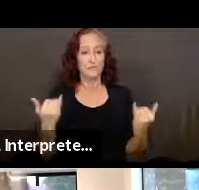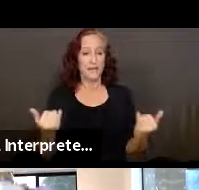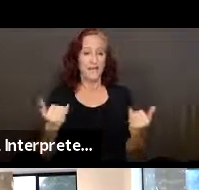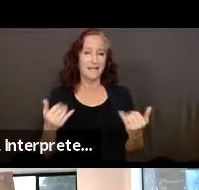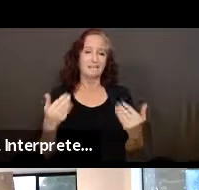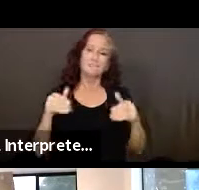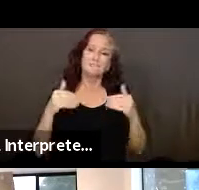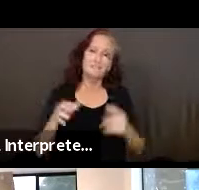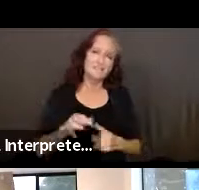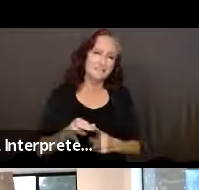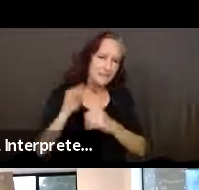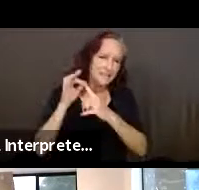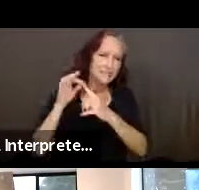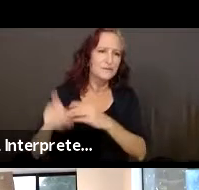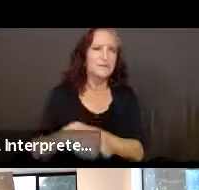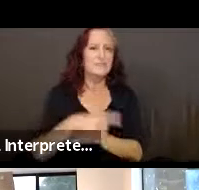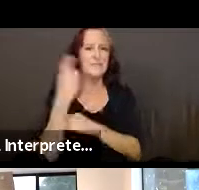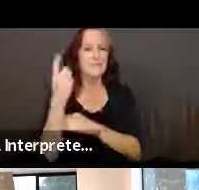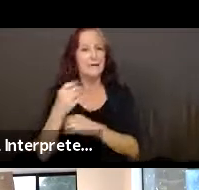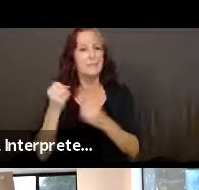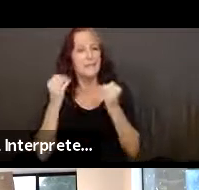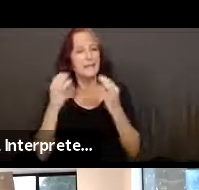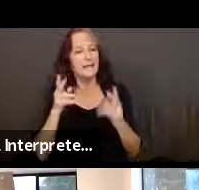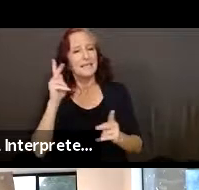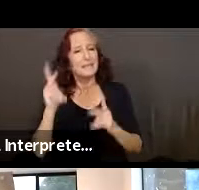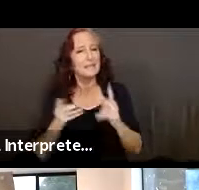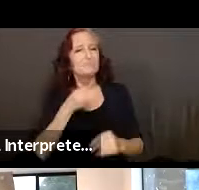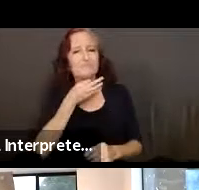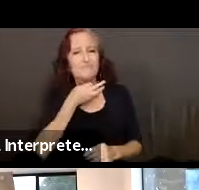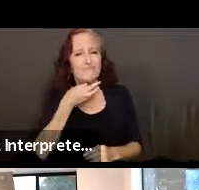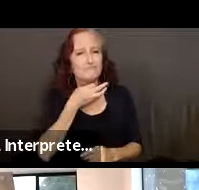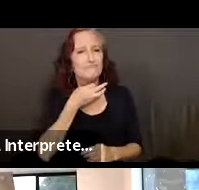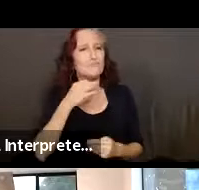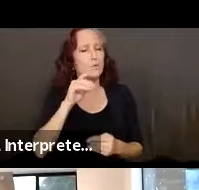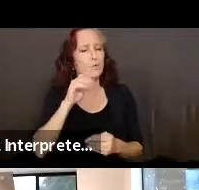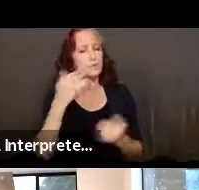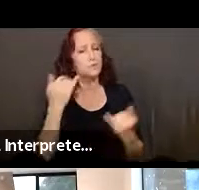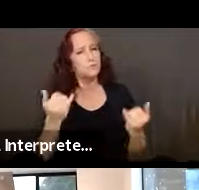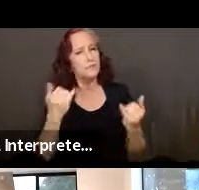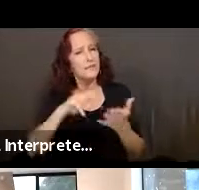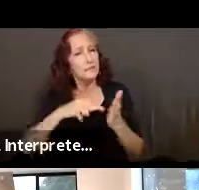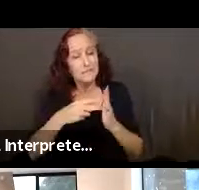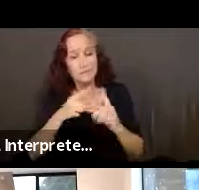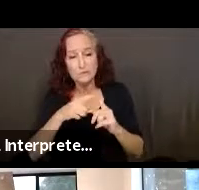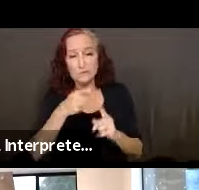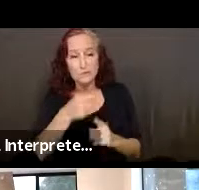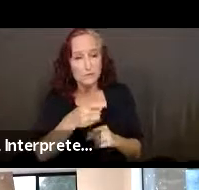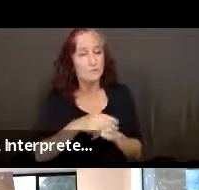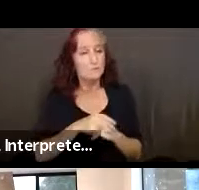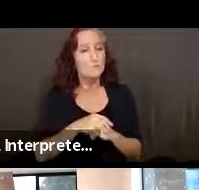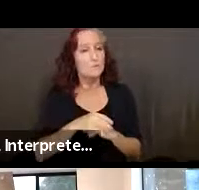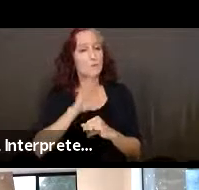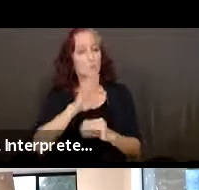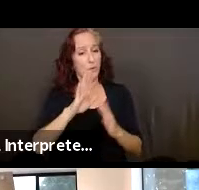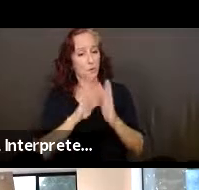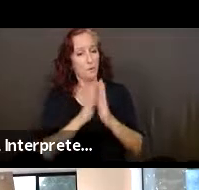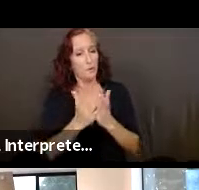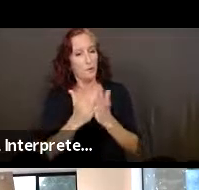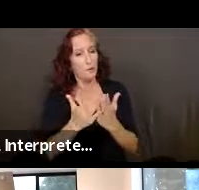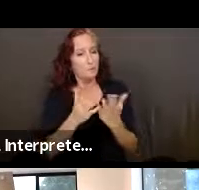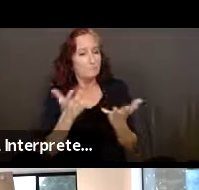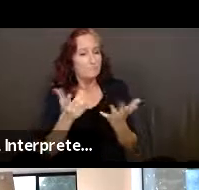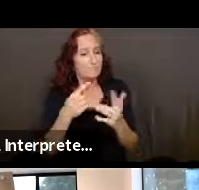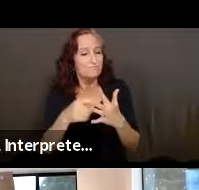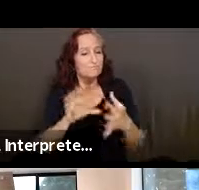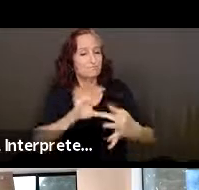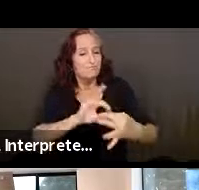many people are wanting to hear from you what this day means to you, what this book means to you, what this moment is all